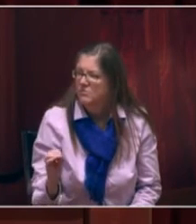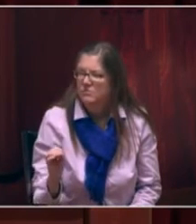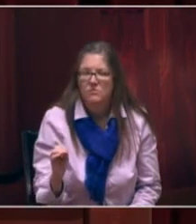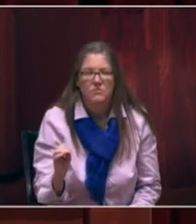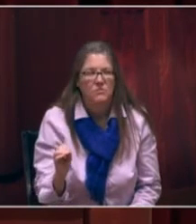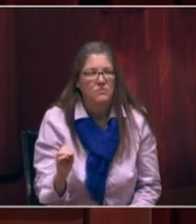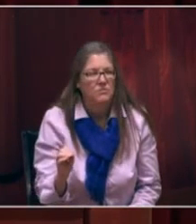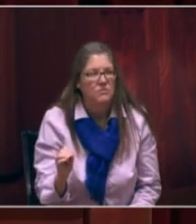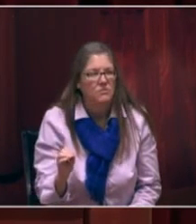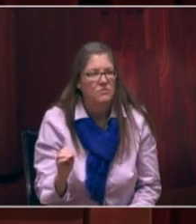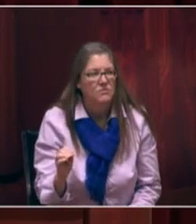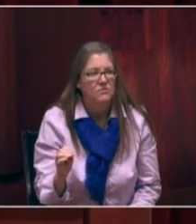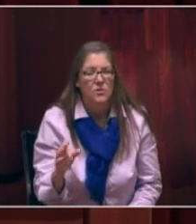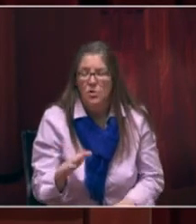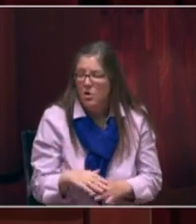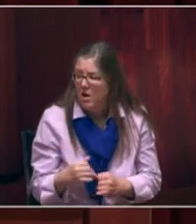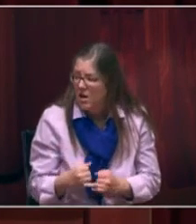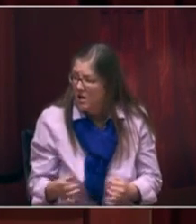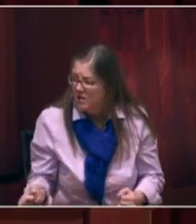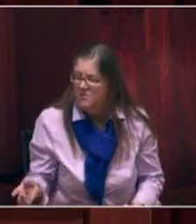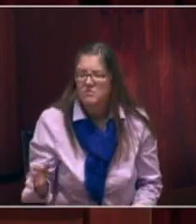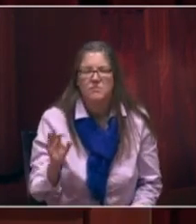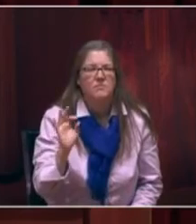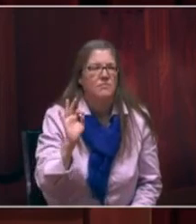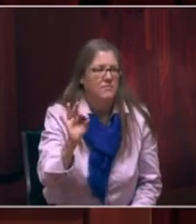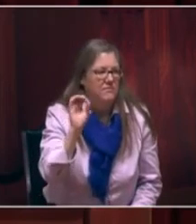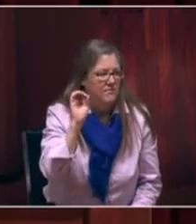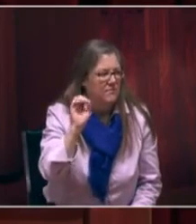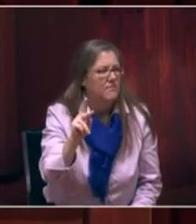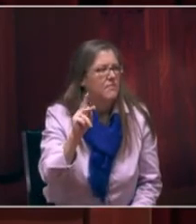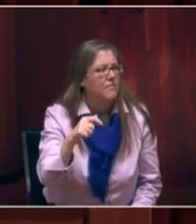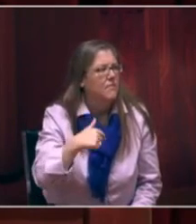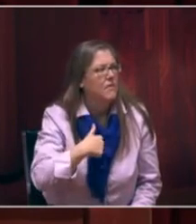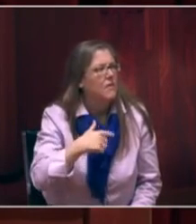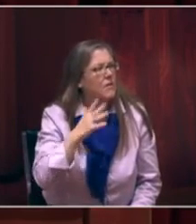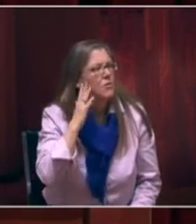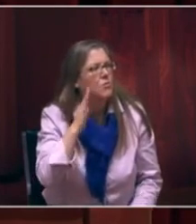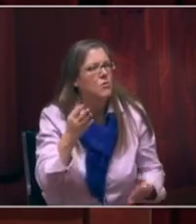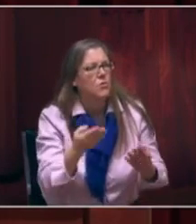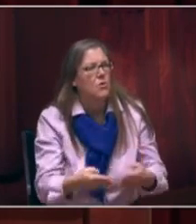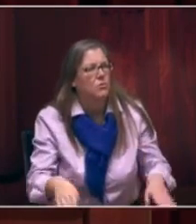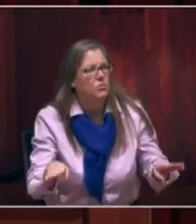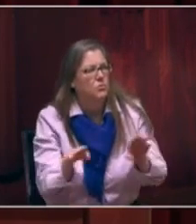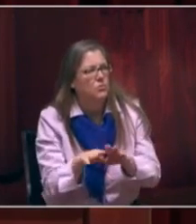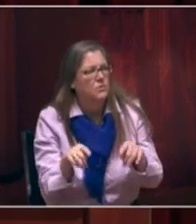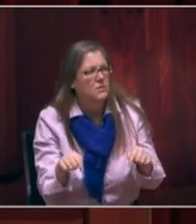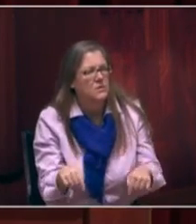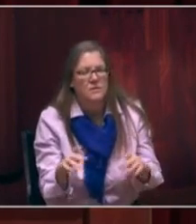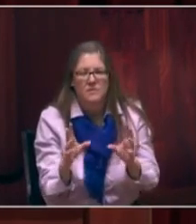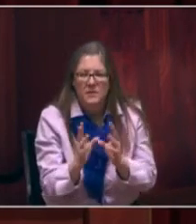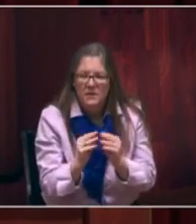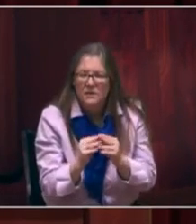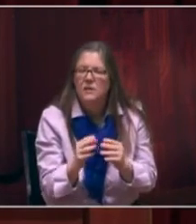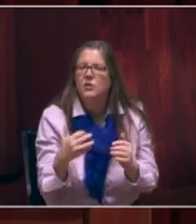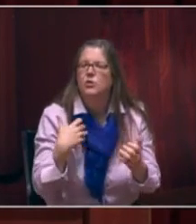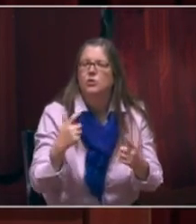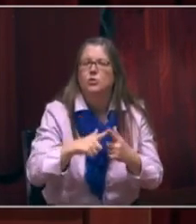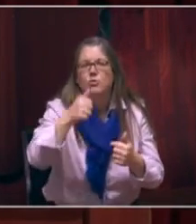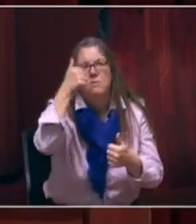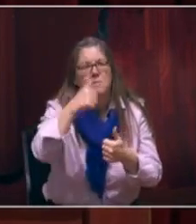Any questions on the online? Okay, I'm going to also close out the meeting with just a